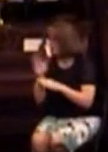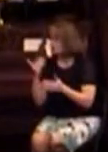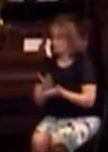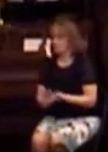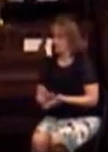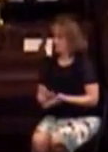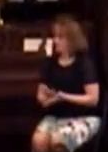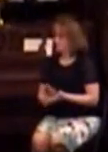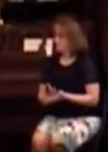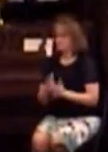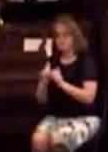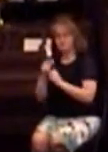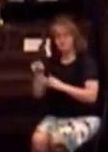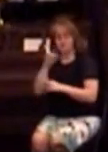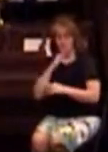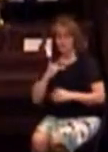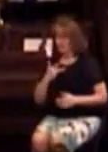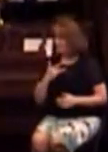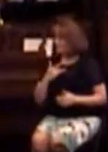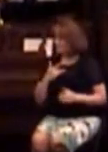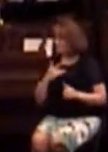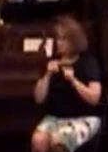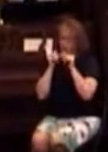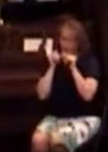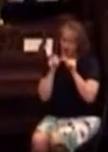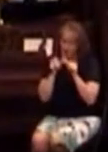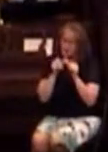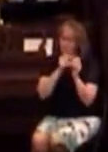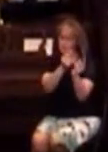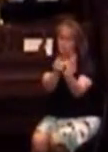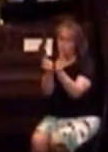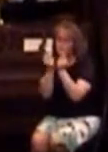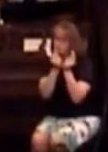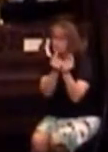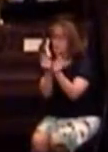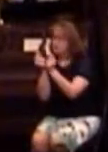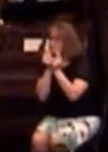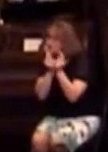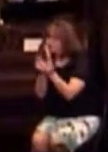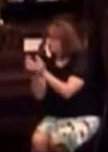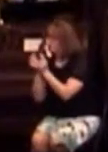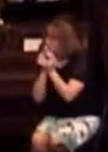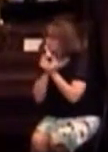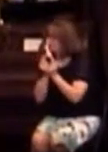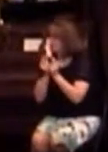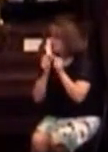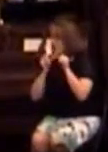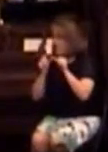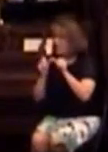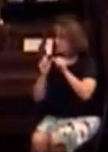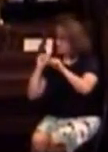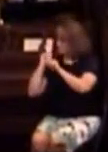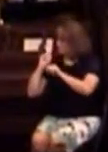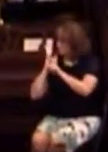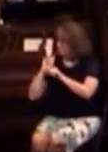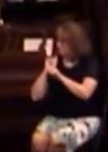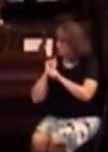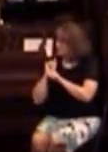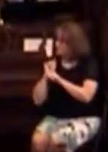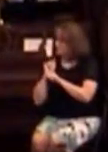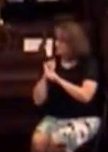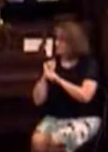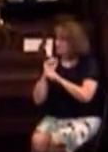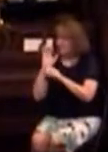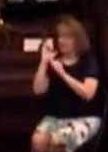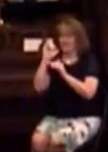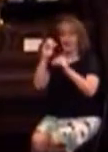what you are? Just running from one fire to another, one challenge to another. That's where we live. Urgent, important. This